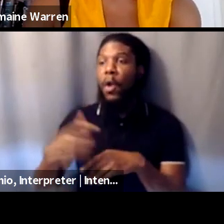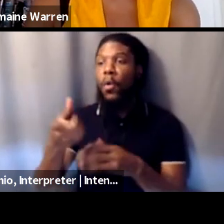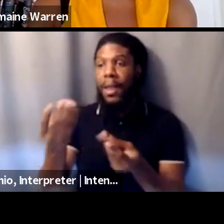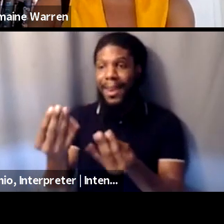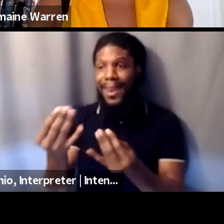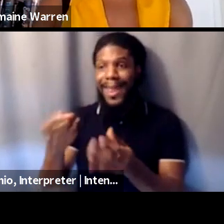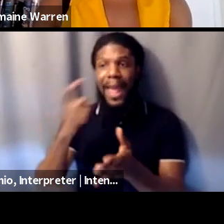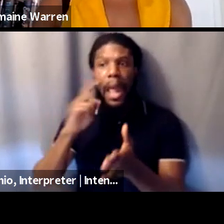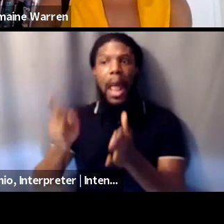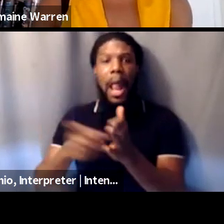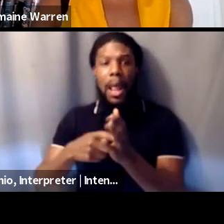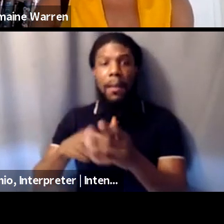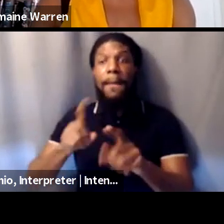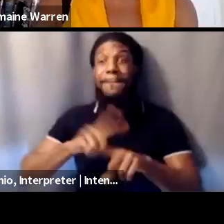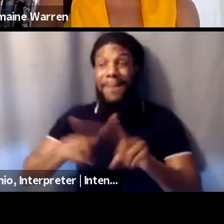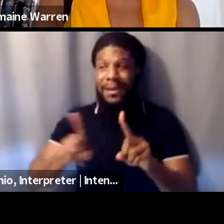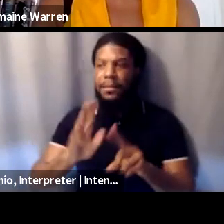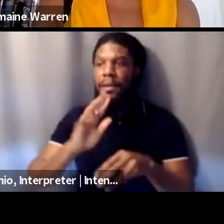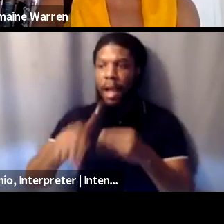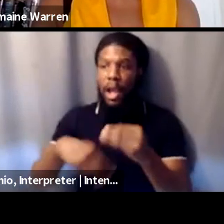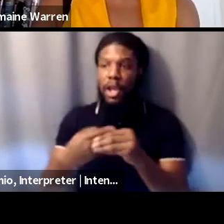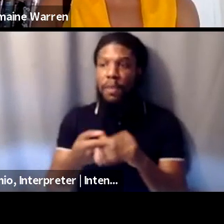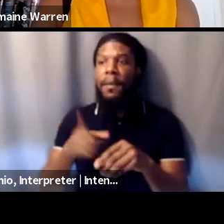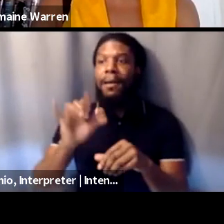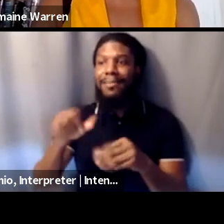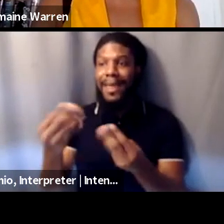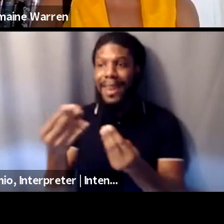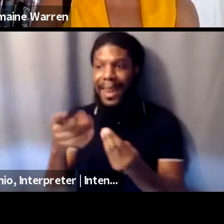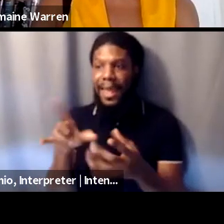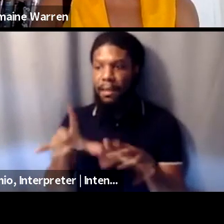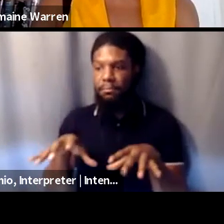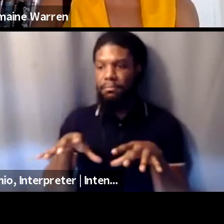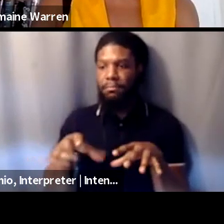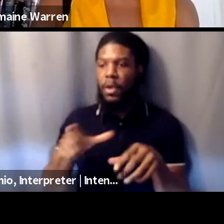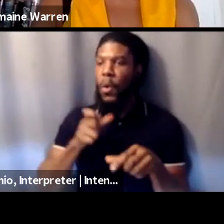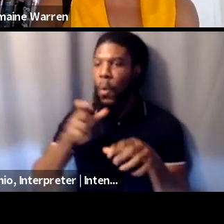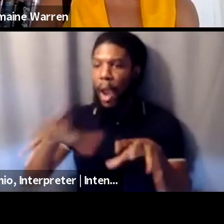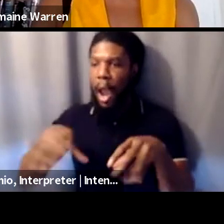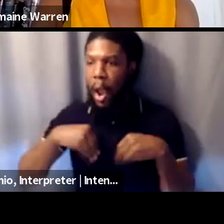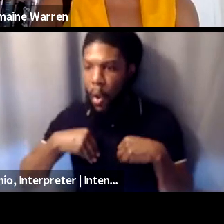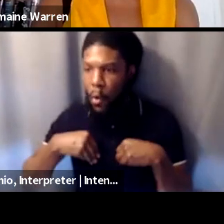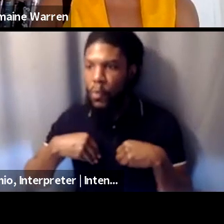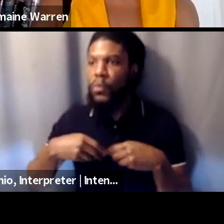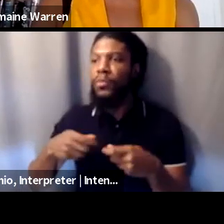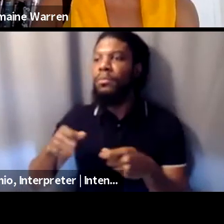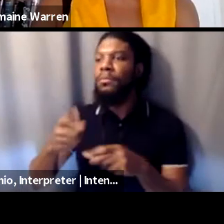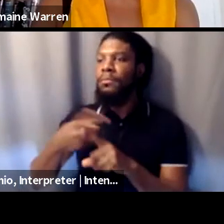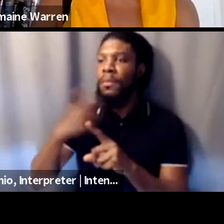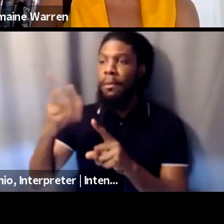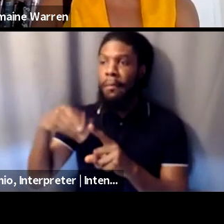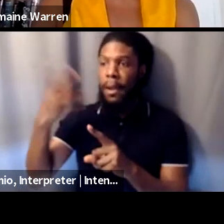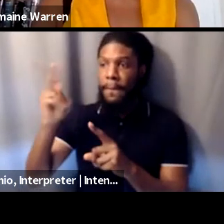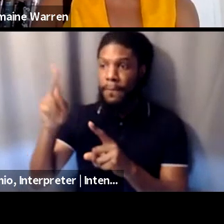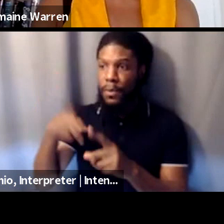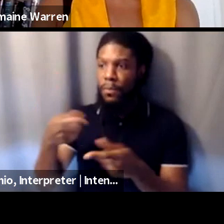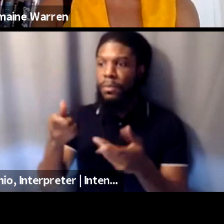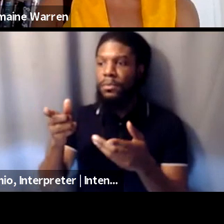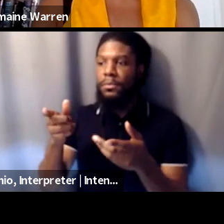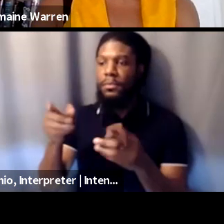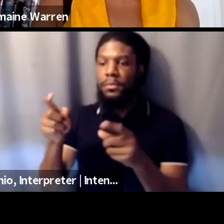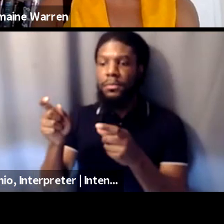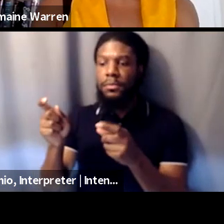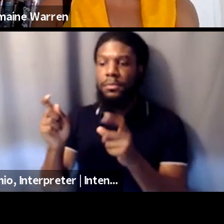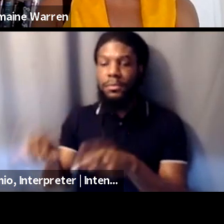the demanding of changes of power, you know, the real financial and holistic shift,